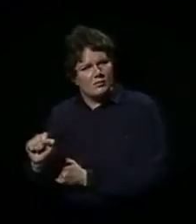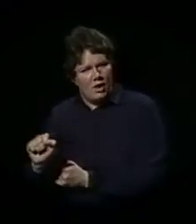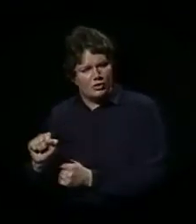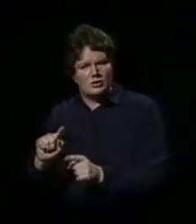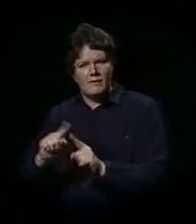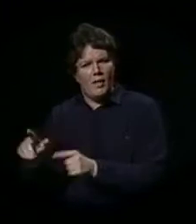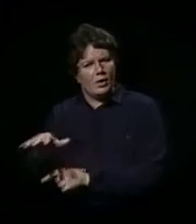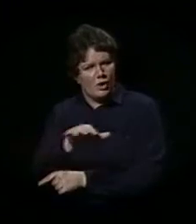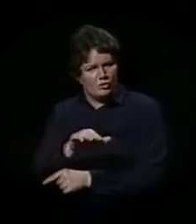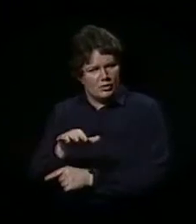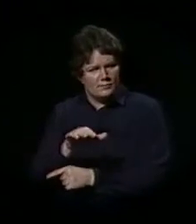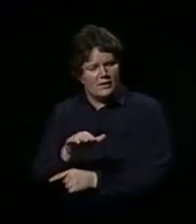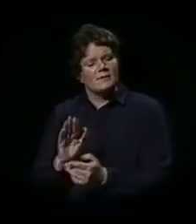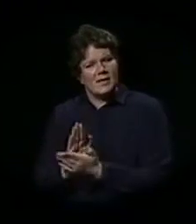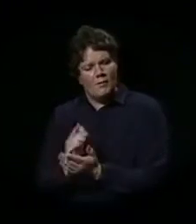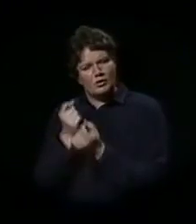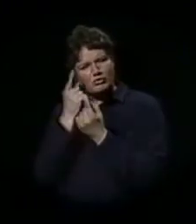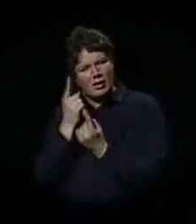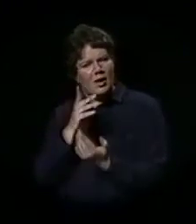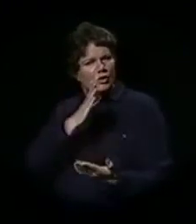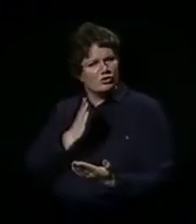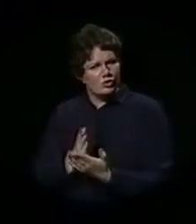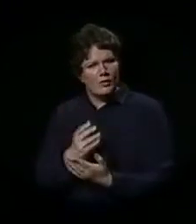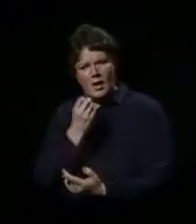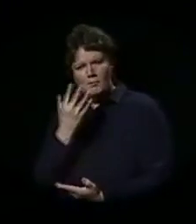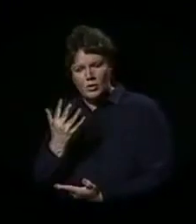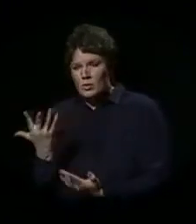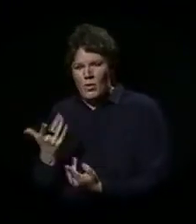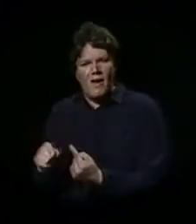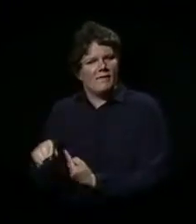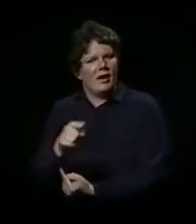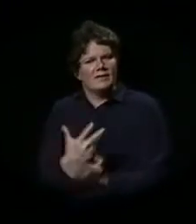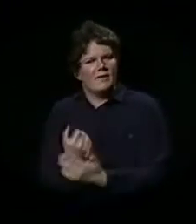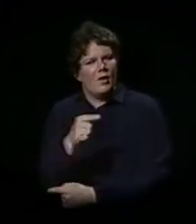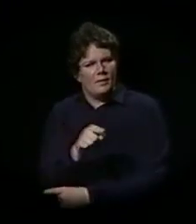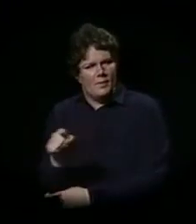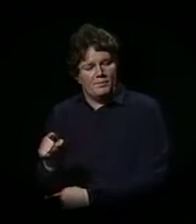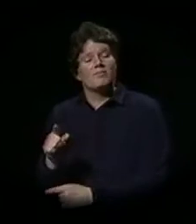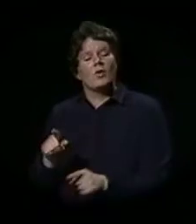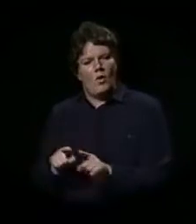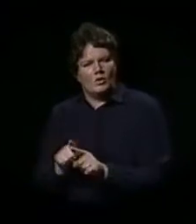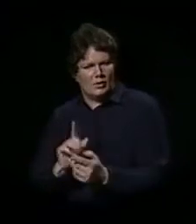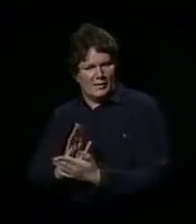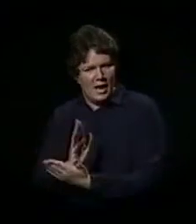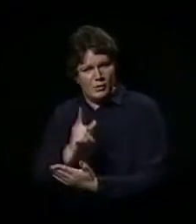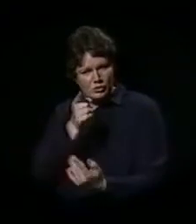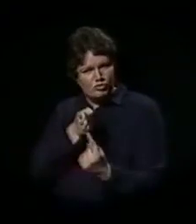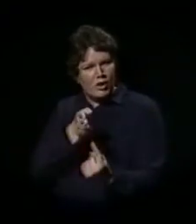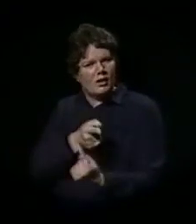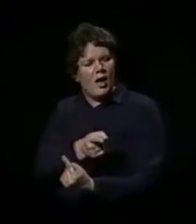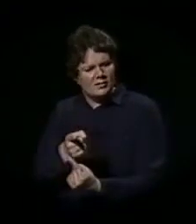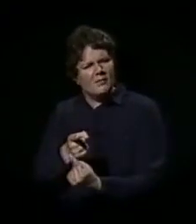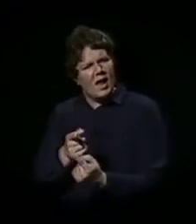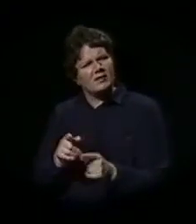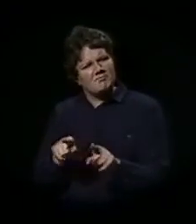been happy to recognize truth and beauty wherever it found them. Indeed, it has been happy to recognize them as being,